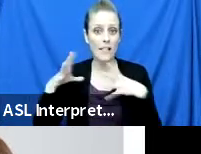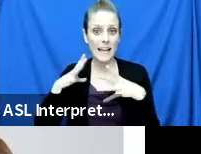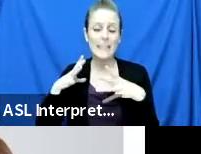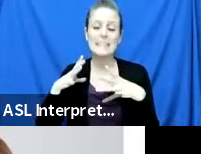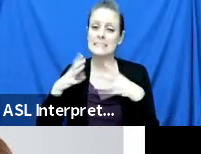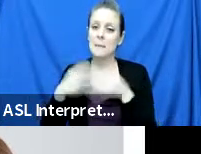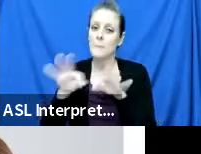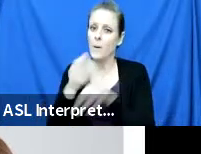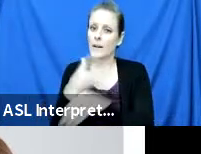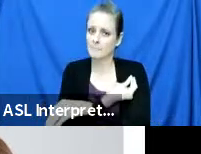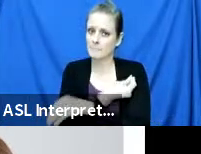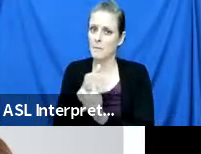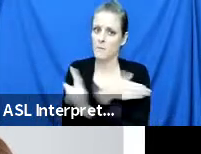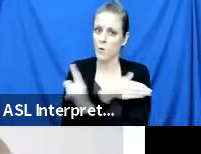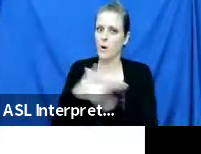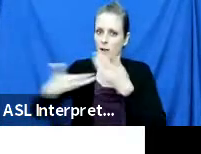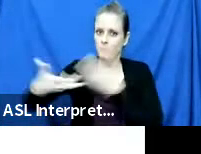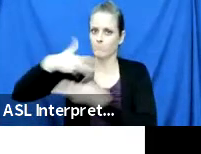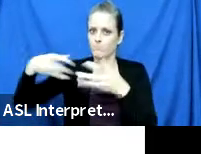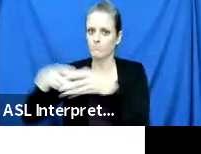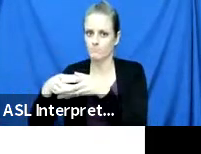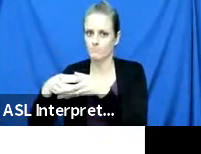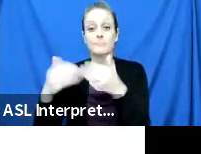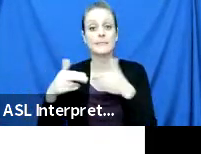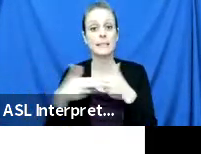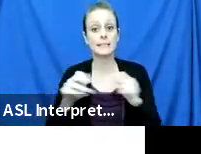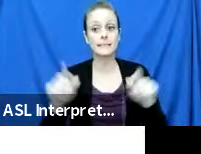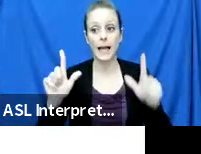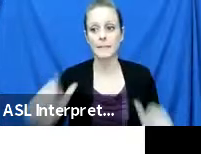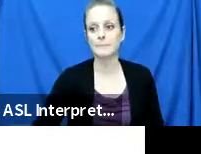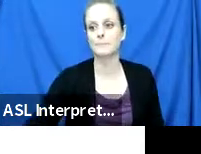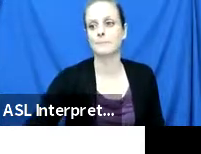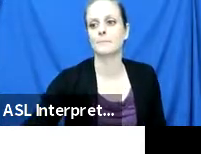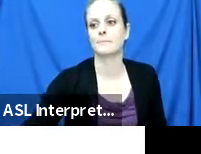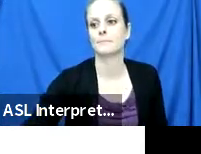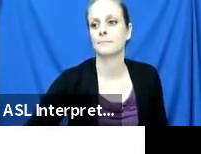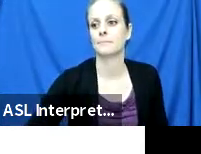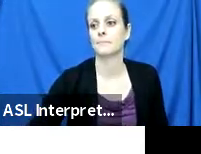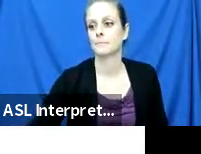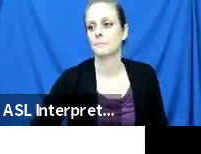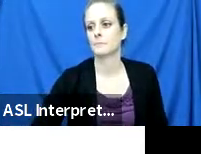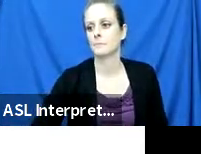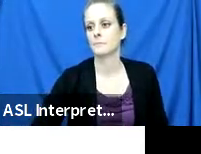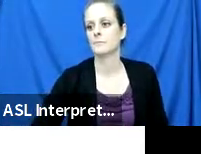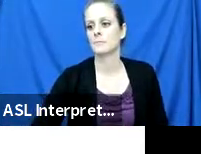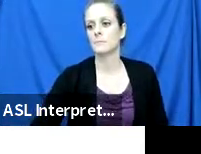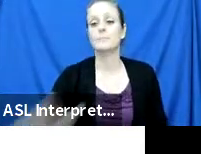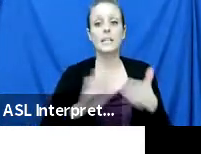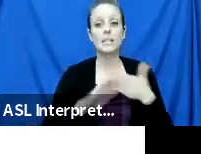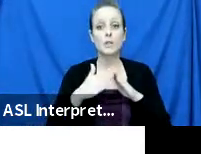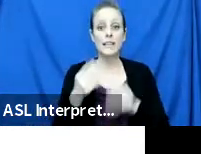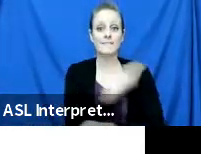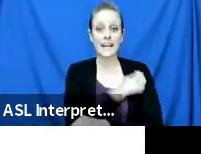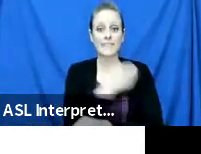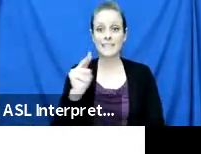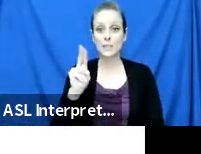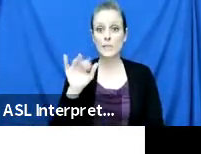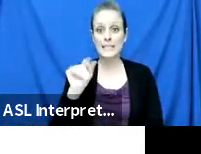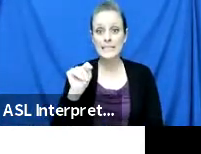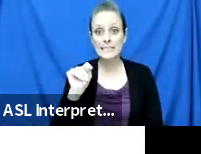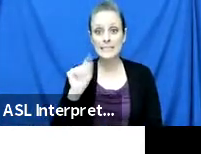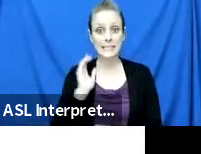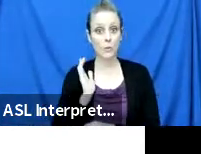On the next slide, I just wanted to give you a quick update what our community vaccination unit in our COVID division is still focusing